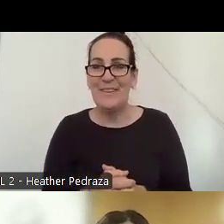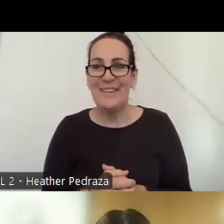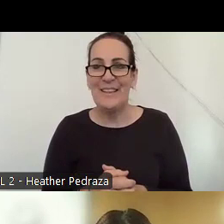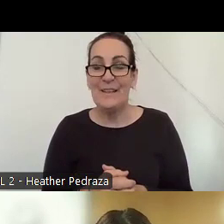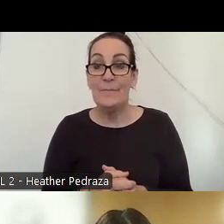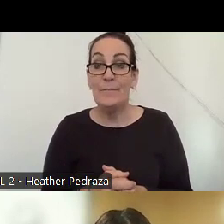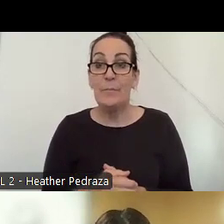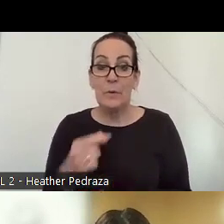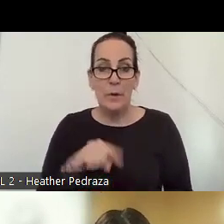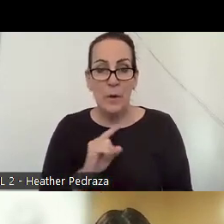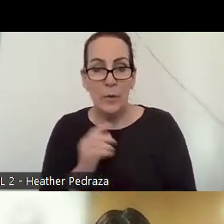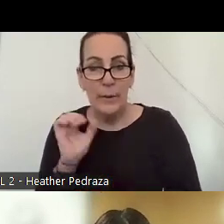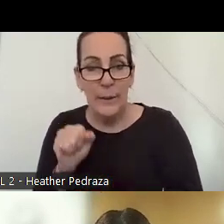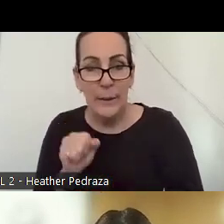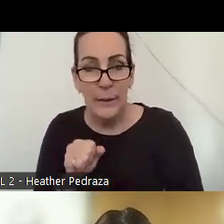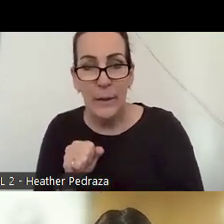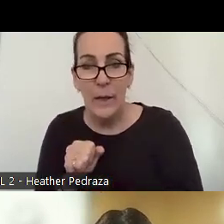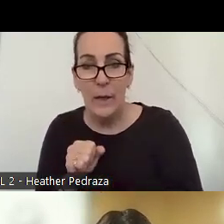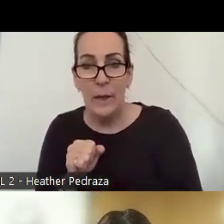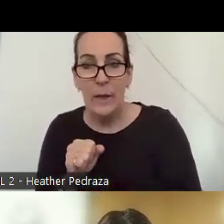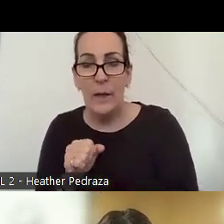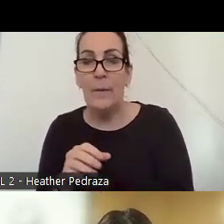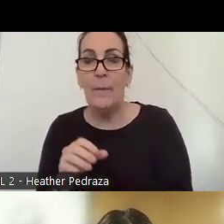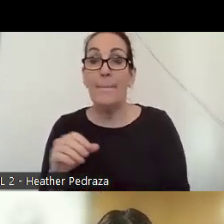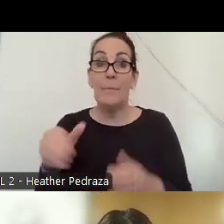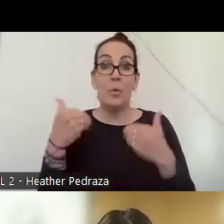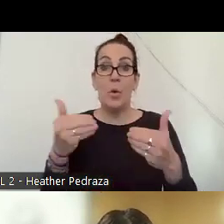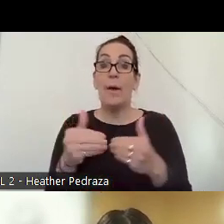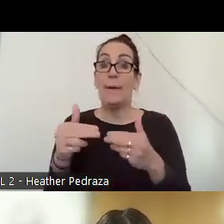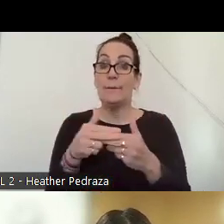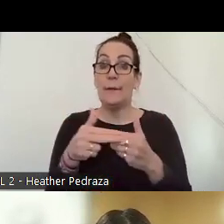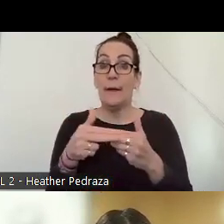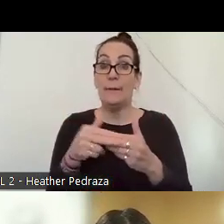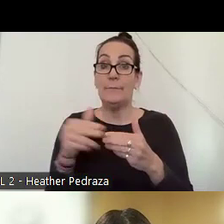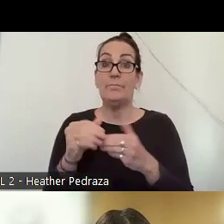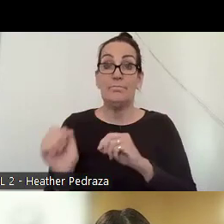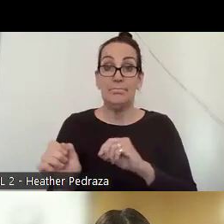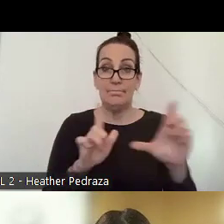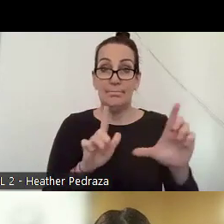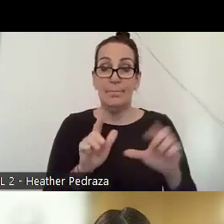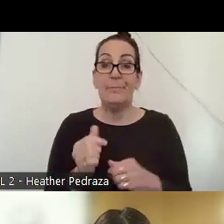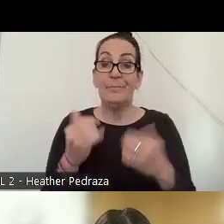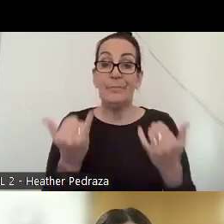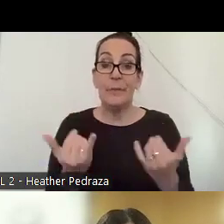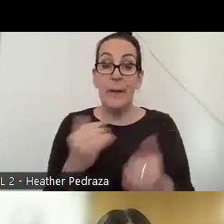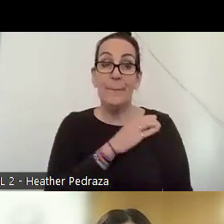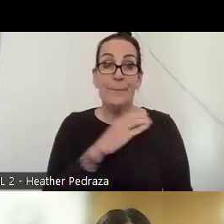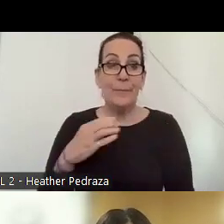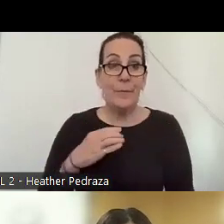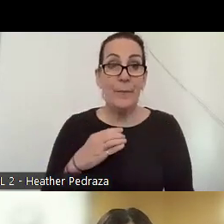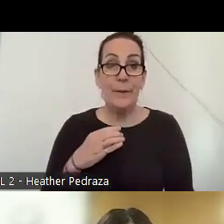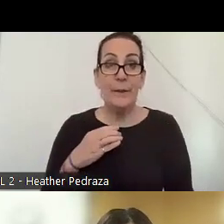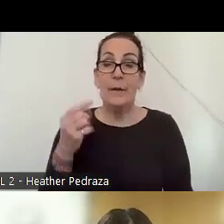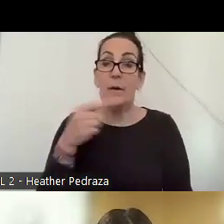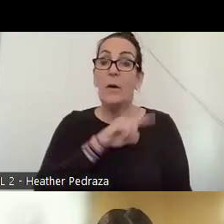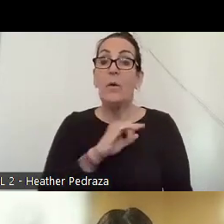So we can move to the next slide. So as far as for our committee, we are still